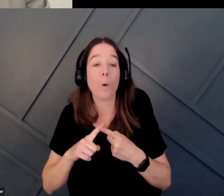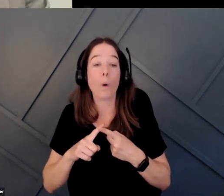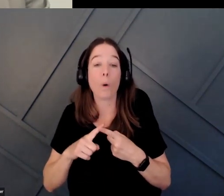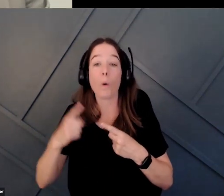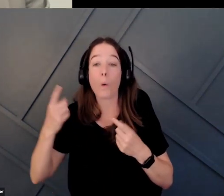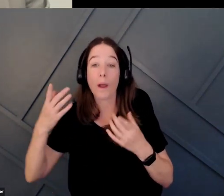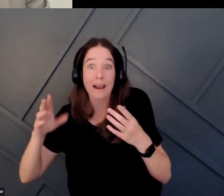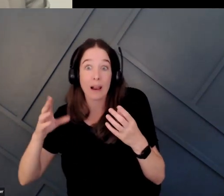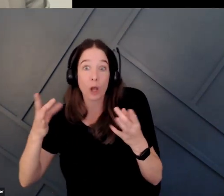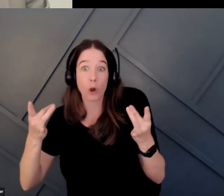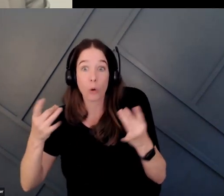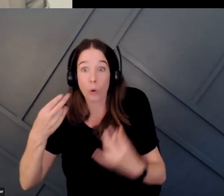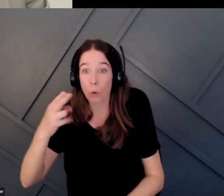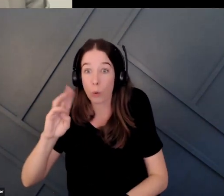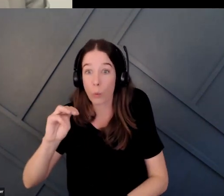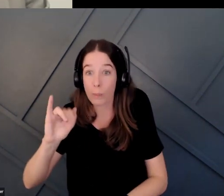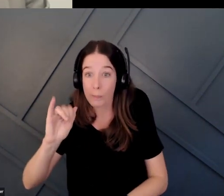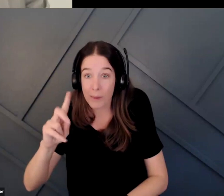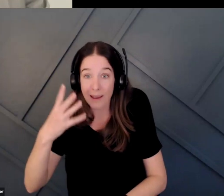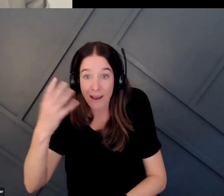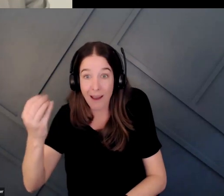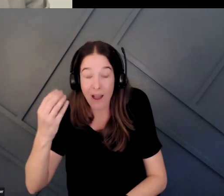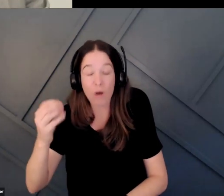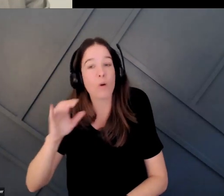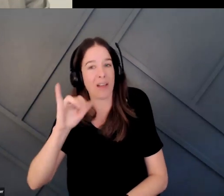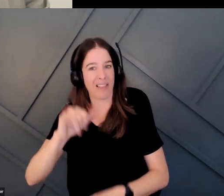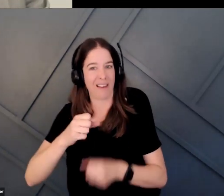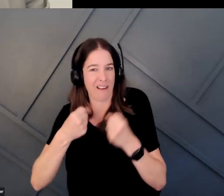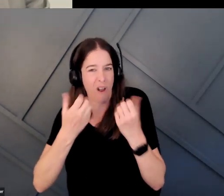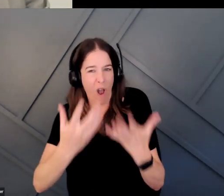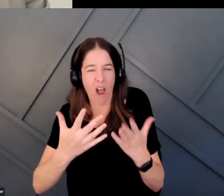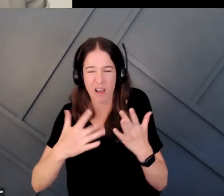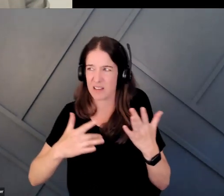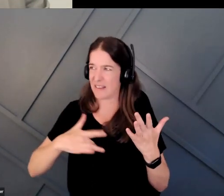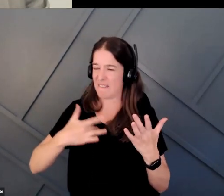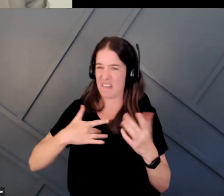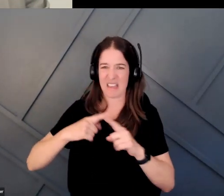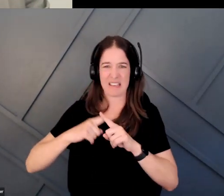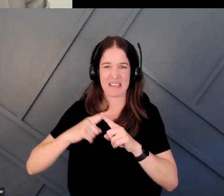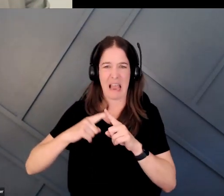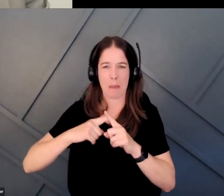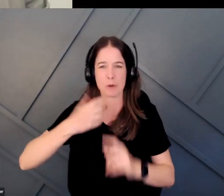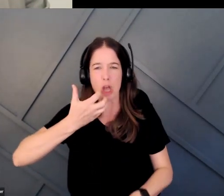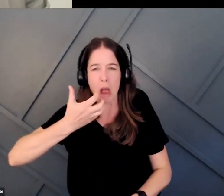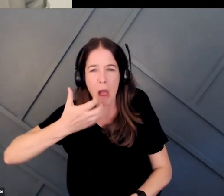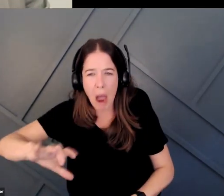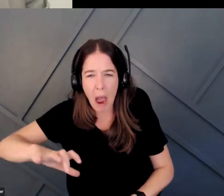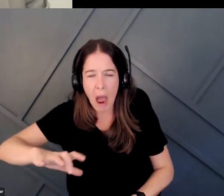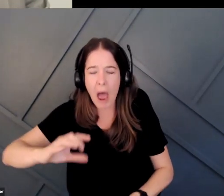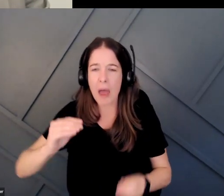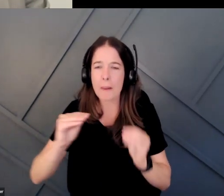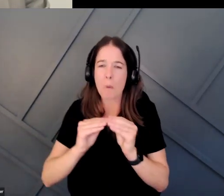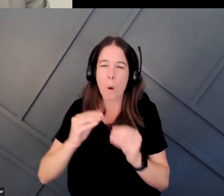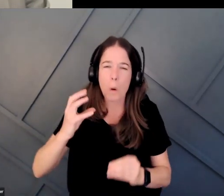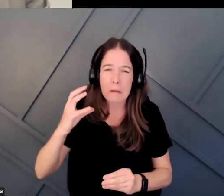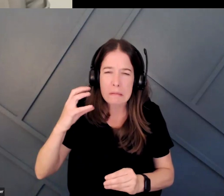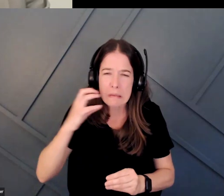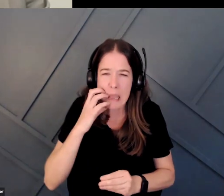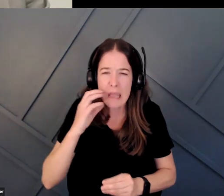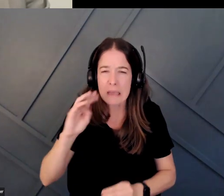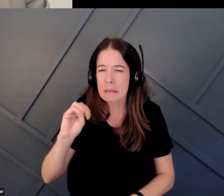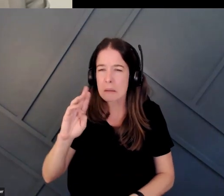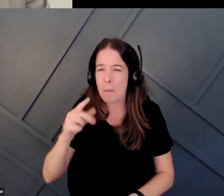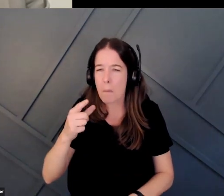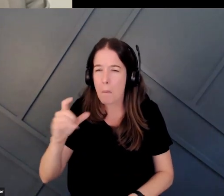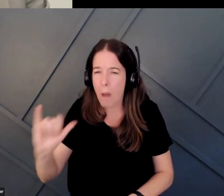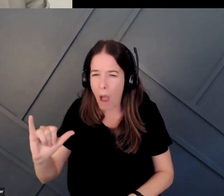the actual outdoor temperature. The denser or muggier the sweltering heat becomes in high humidities, the